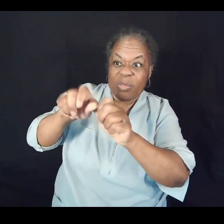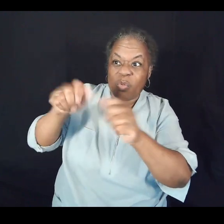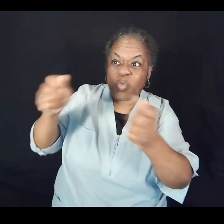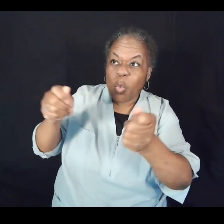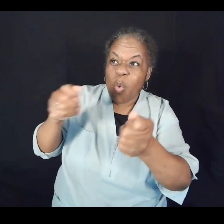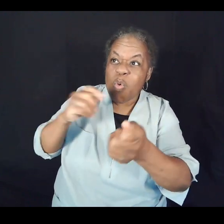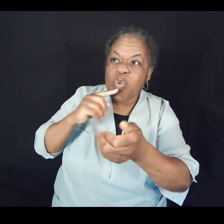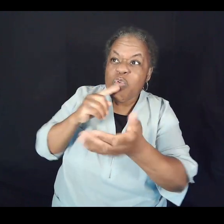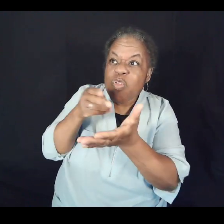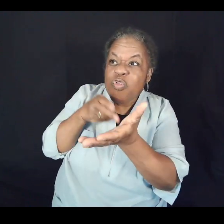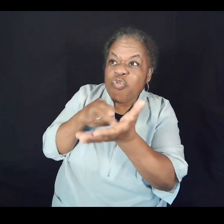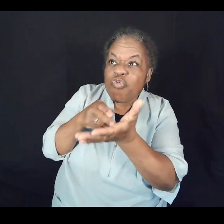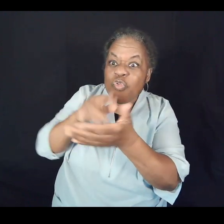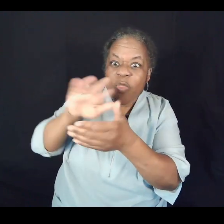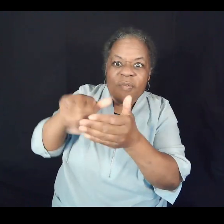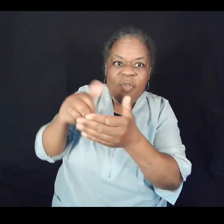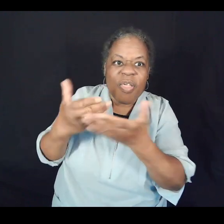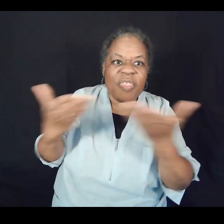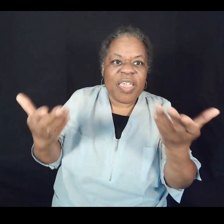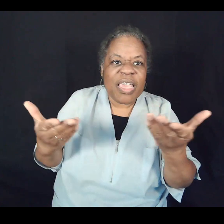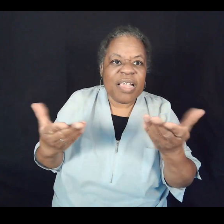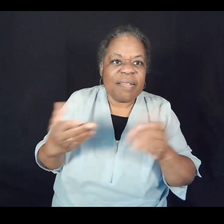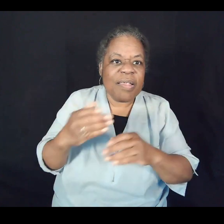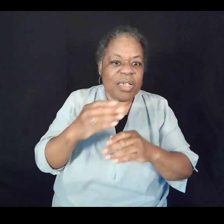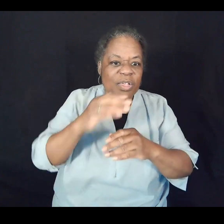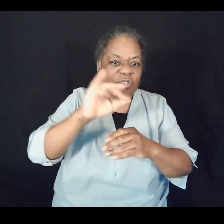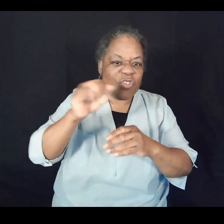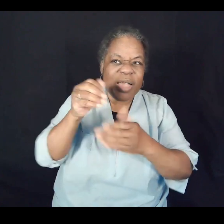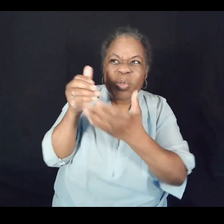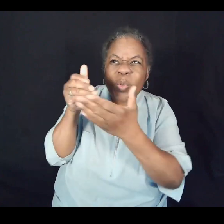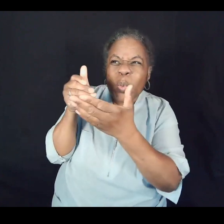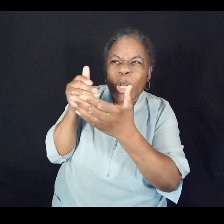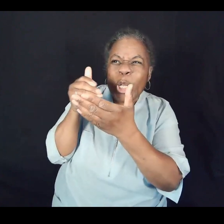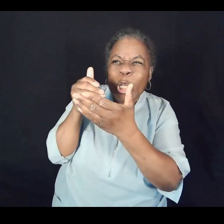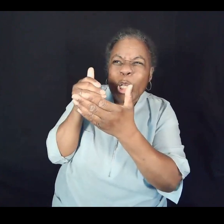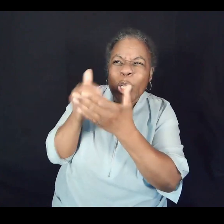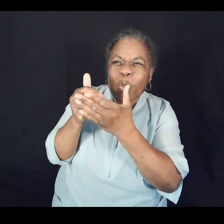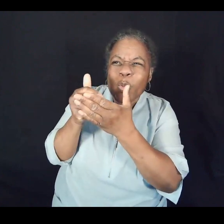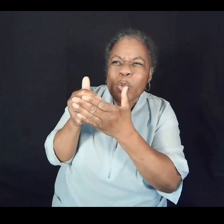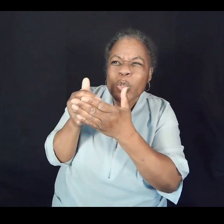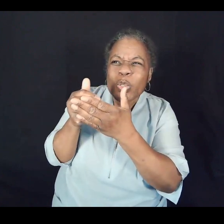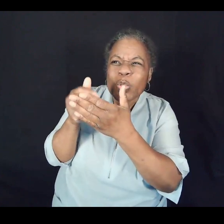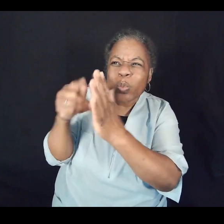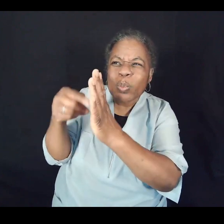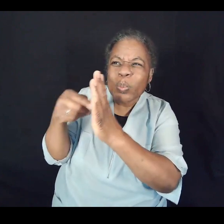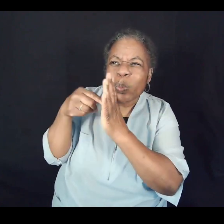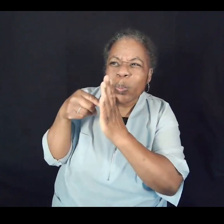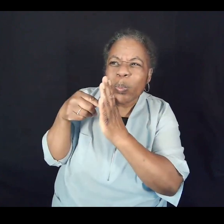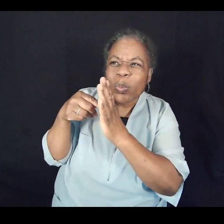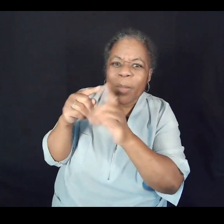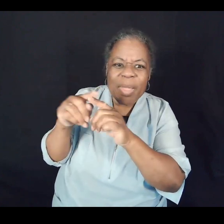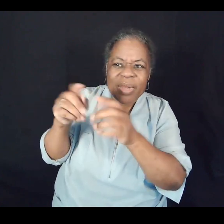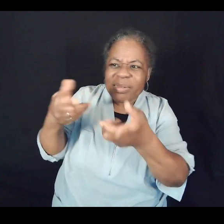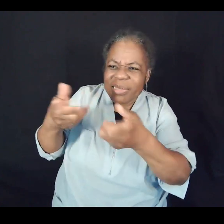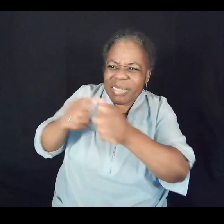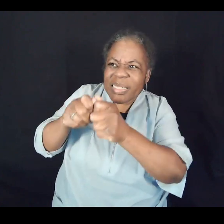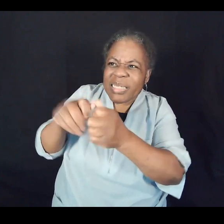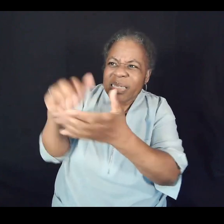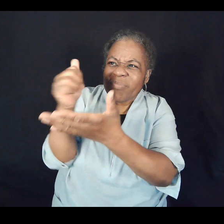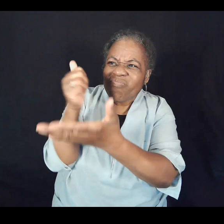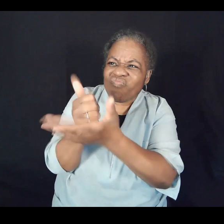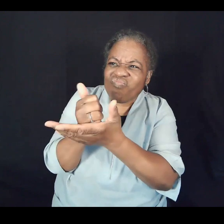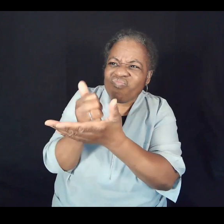is in this vision, so close to the revelation, but it's locked behind an impenetrable